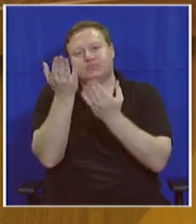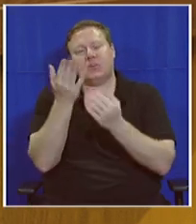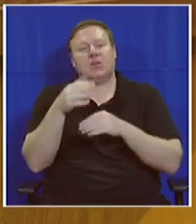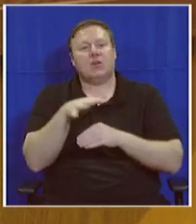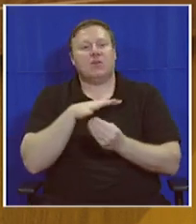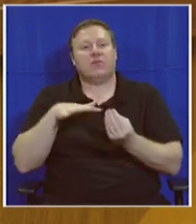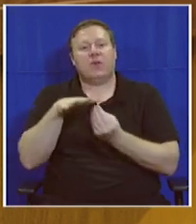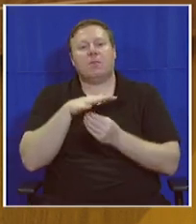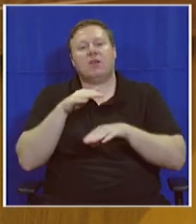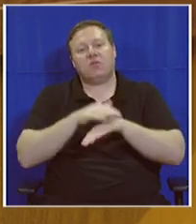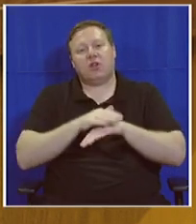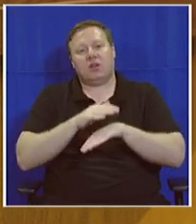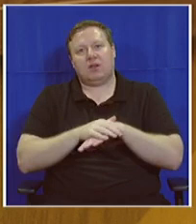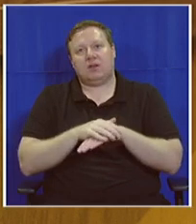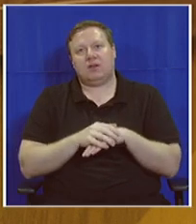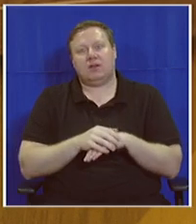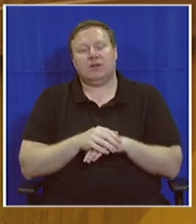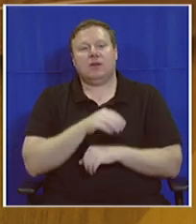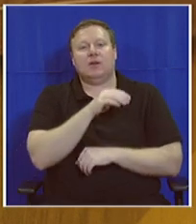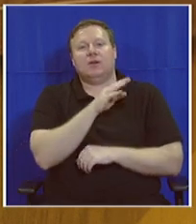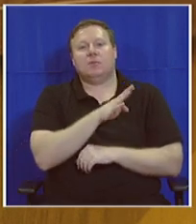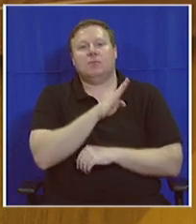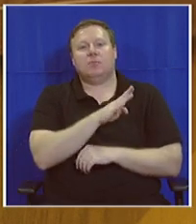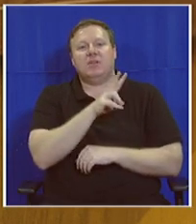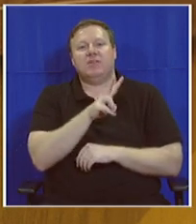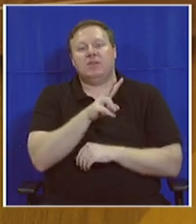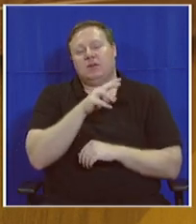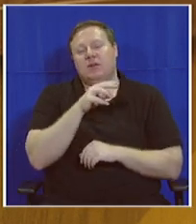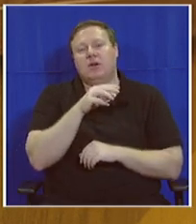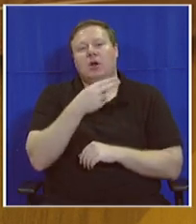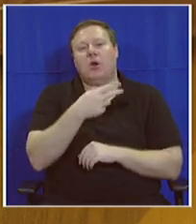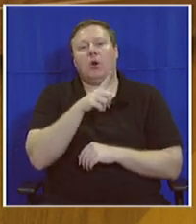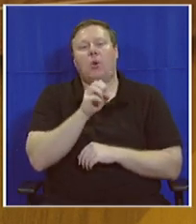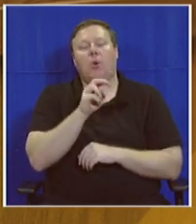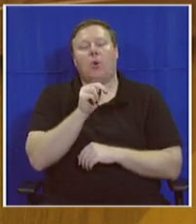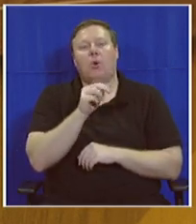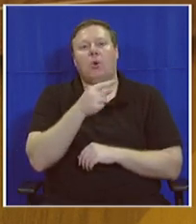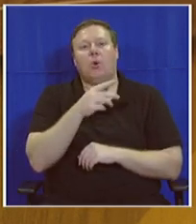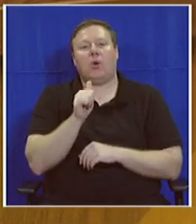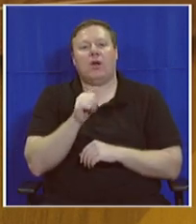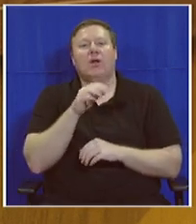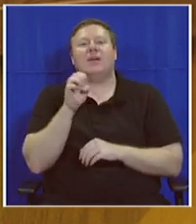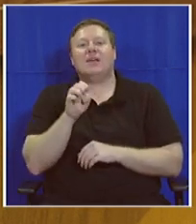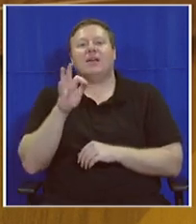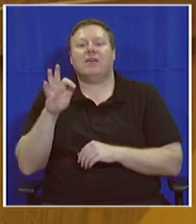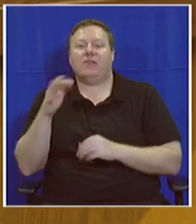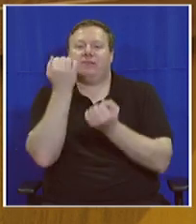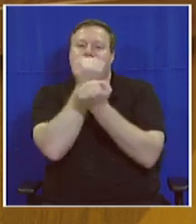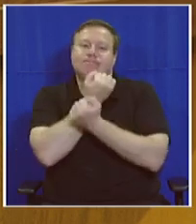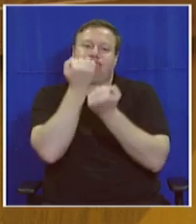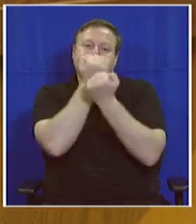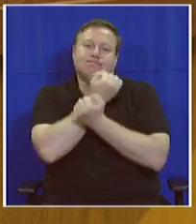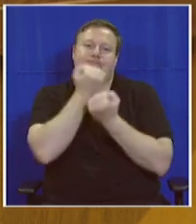friends of the late Ms. Bavelile Gloria Hlongwa on behalf of EFF. We